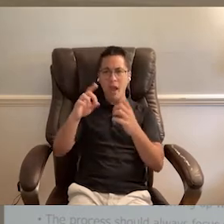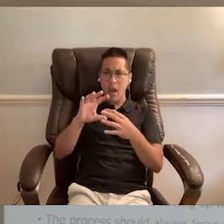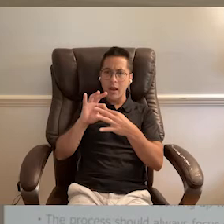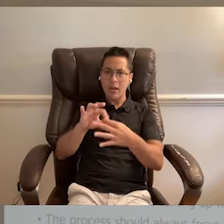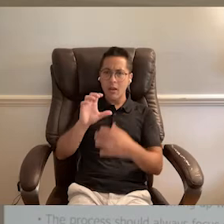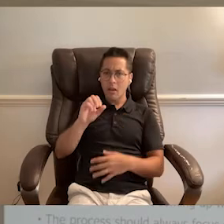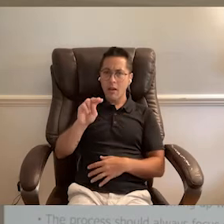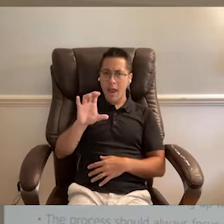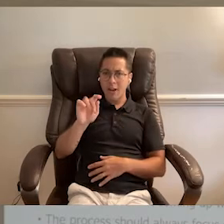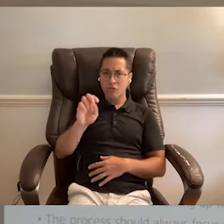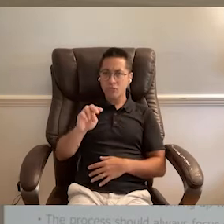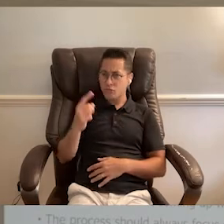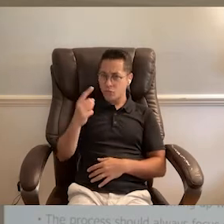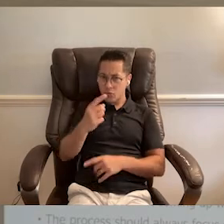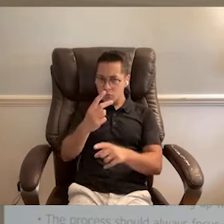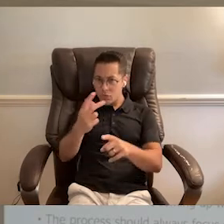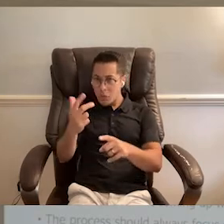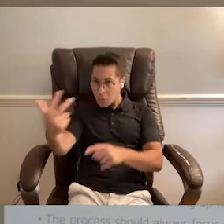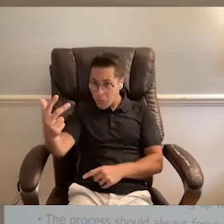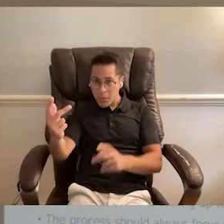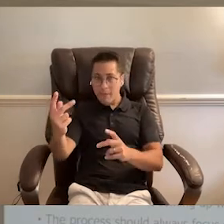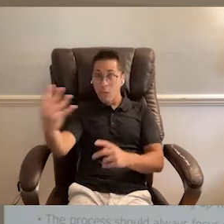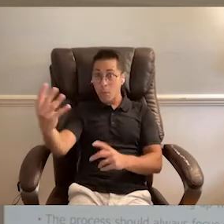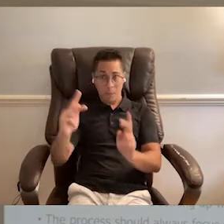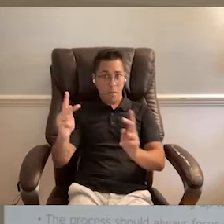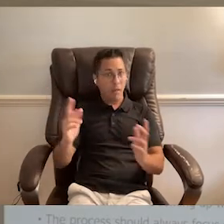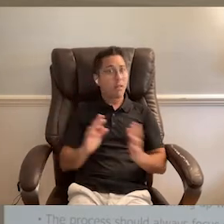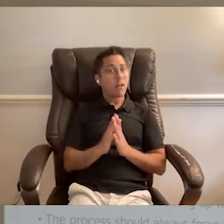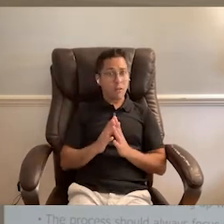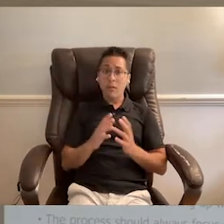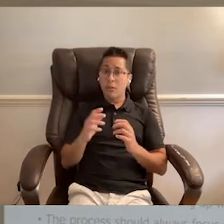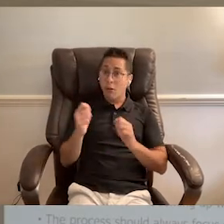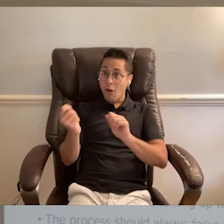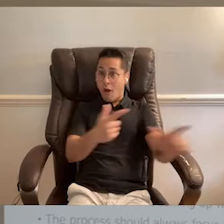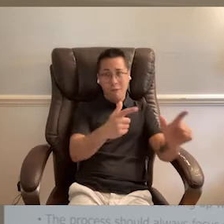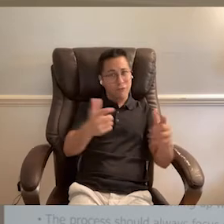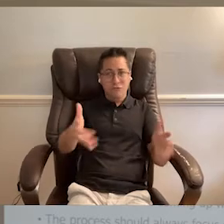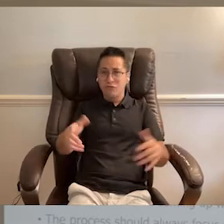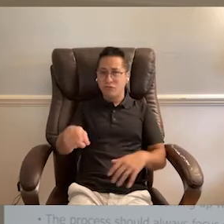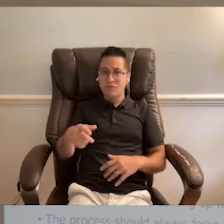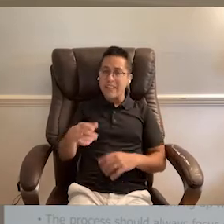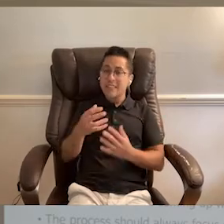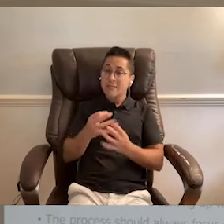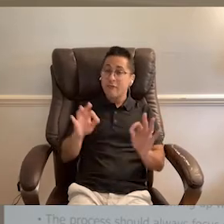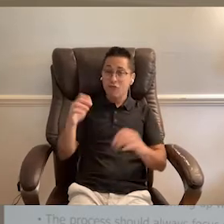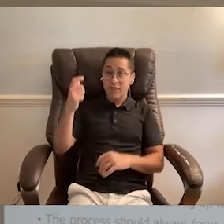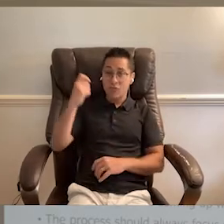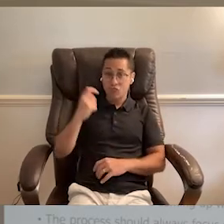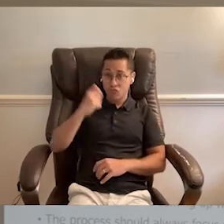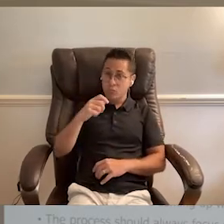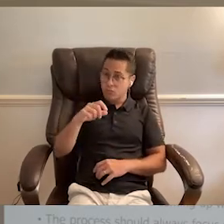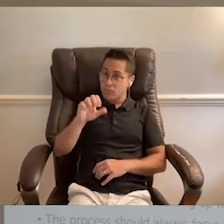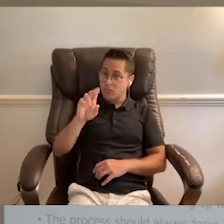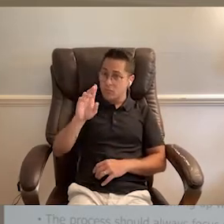2, 3, 4. Okay, so all of you should have, it is a free subscription through